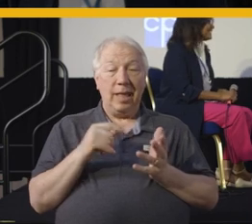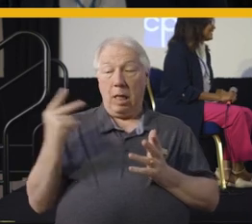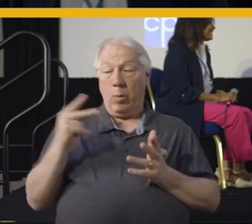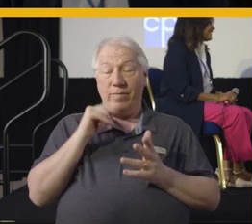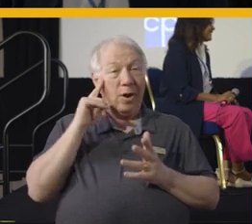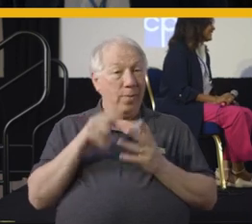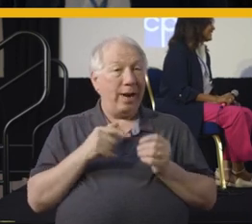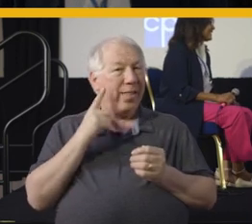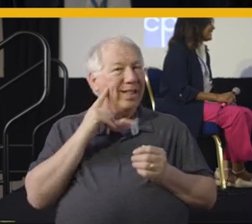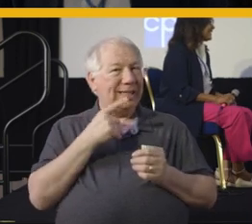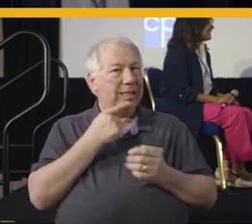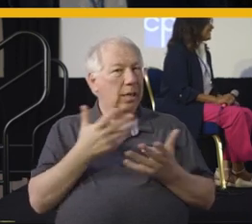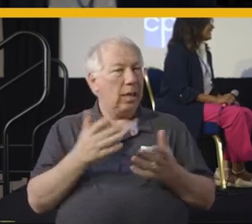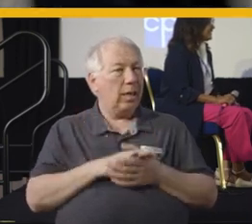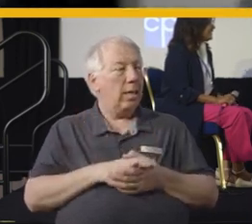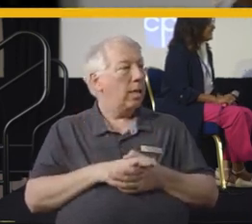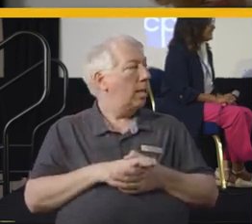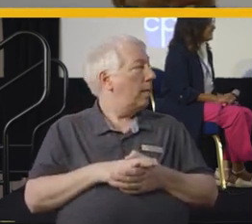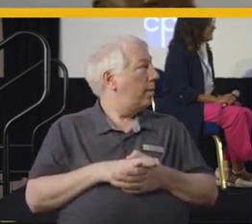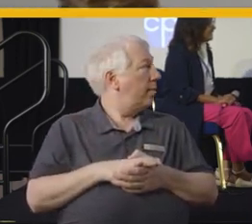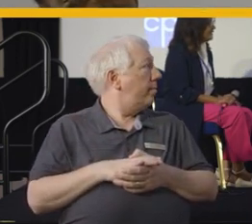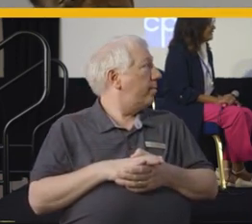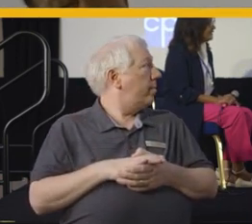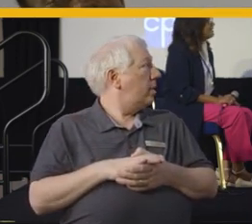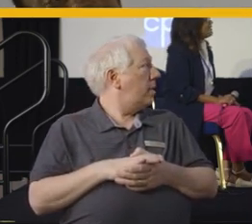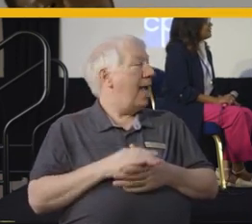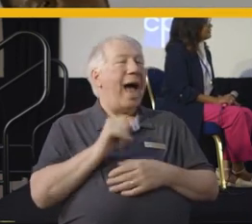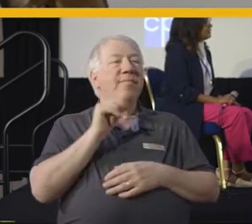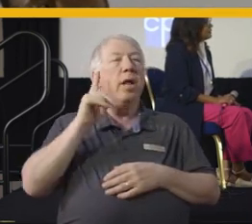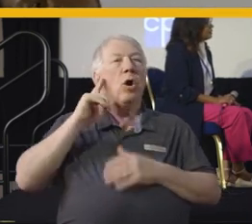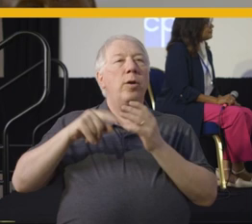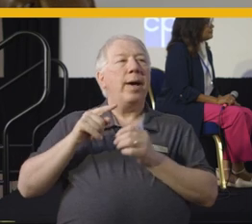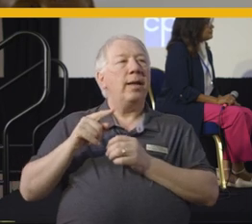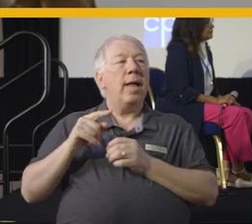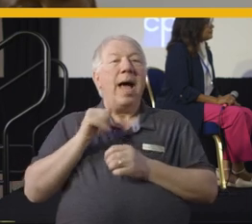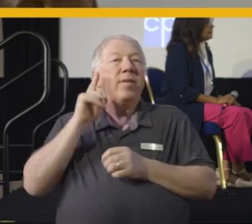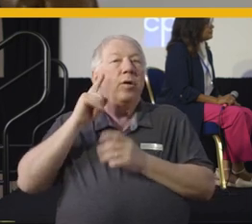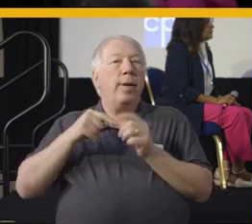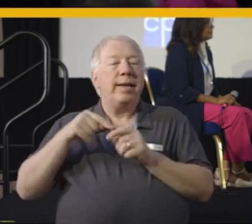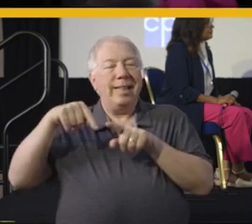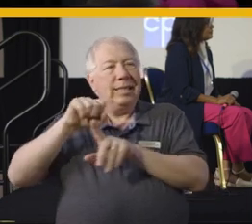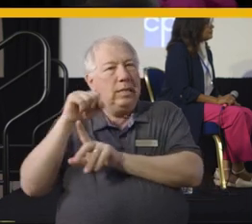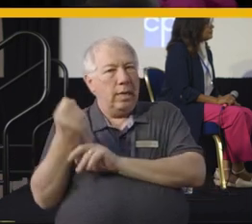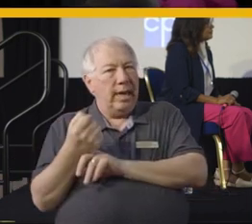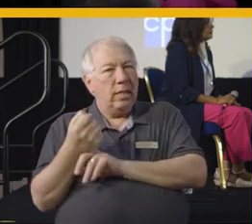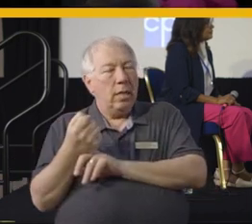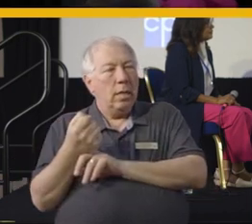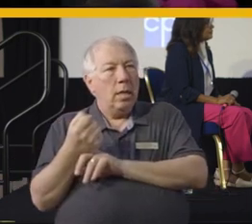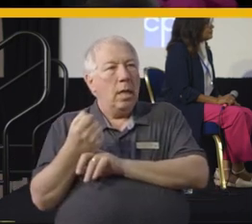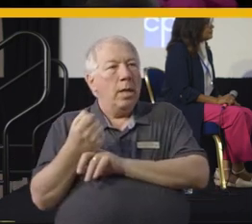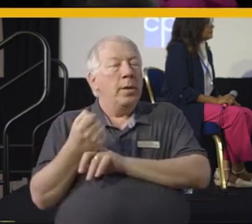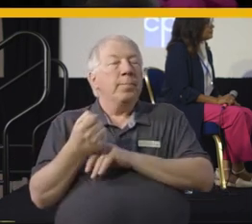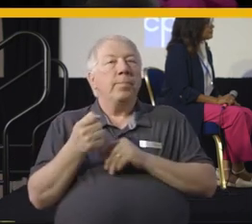means a lot. I heard of it. I just haven't heard of it in this context. But you know, we'll take links from anywhere. I'm 100% with